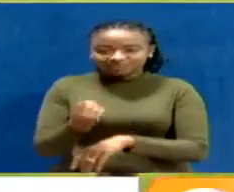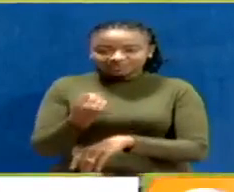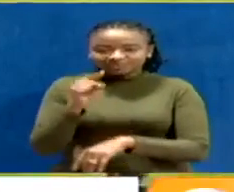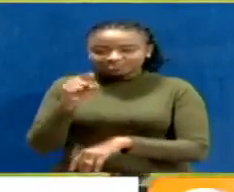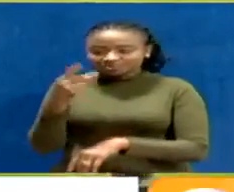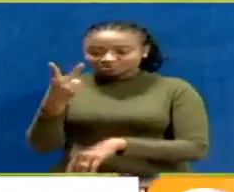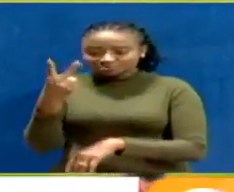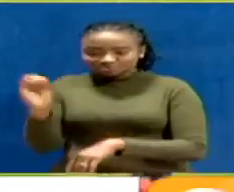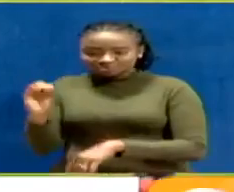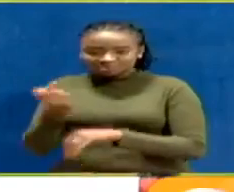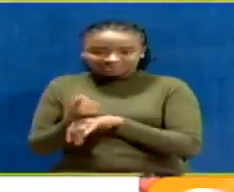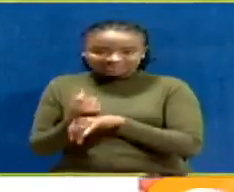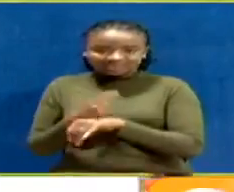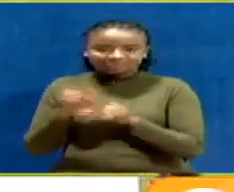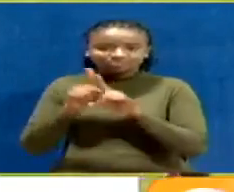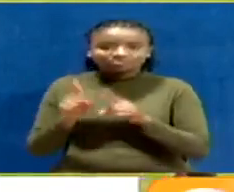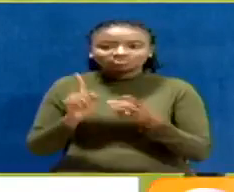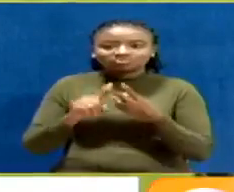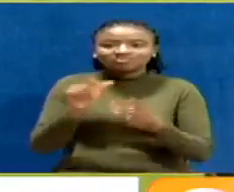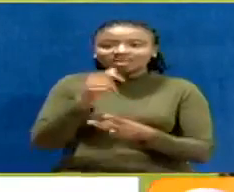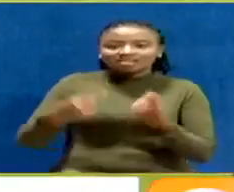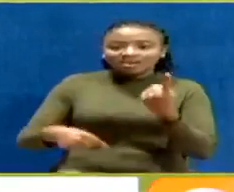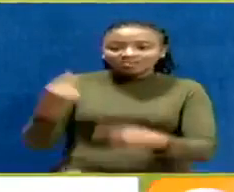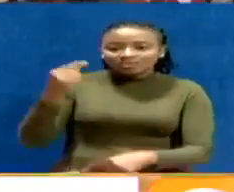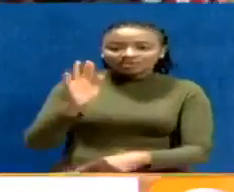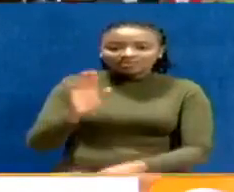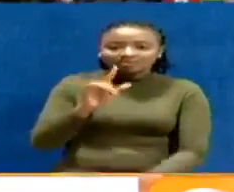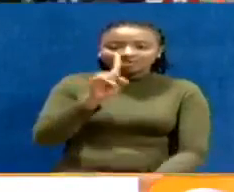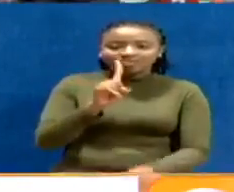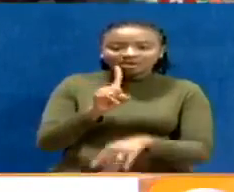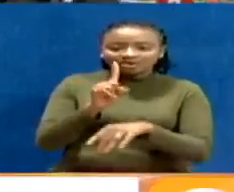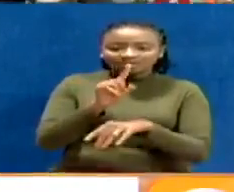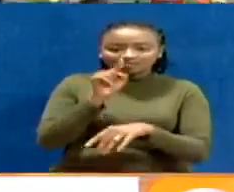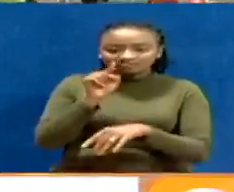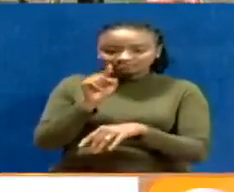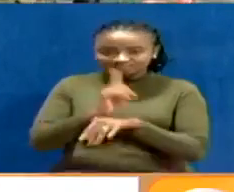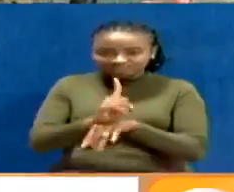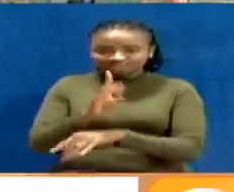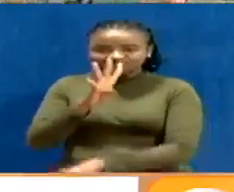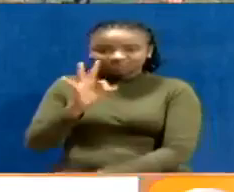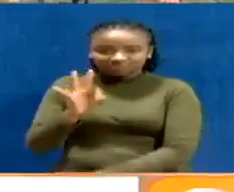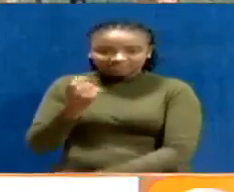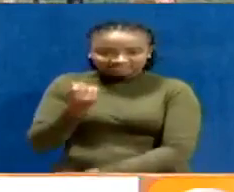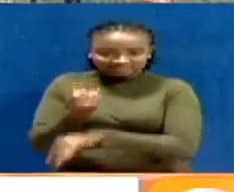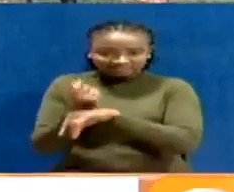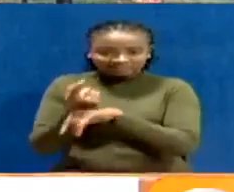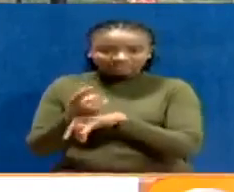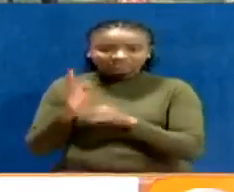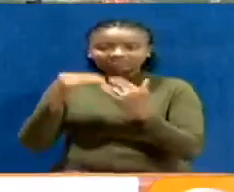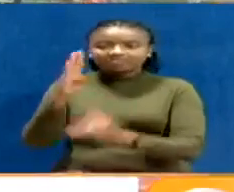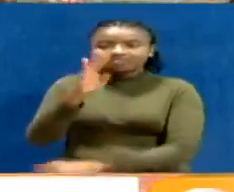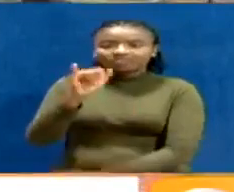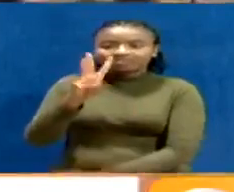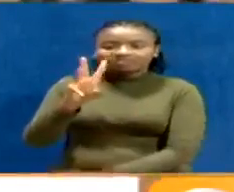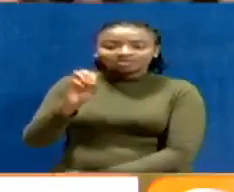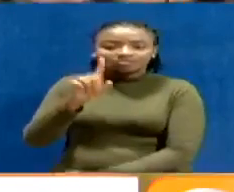the two-lap race. Ngeny won the race in a world-leading time of 1 minute 43.84 seconds as Biwott crossed the